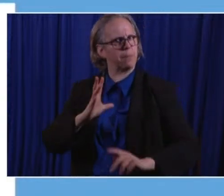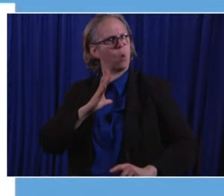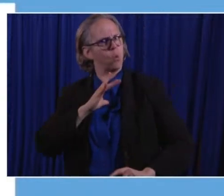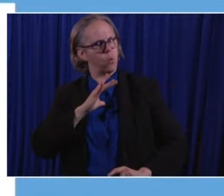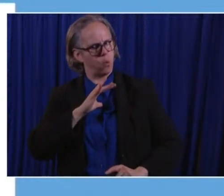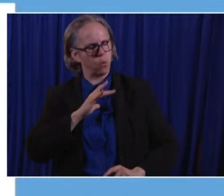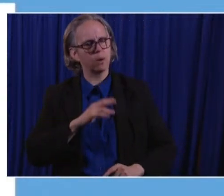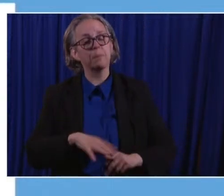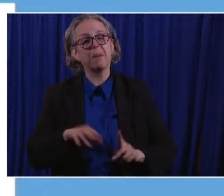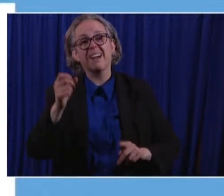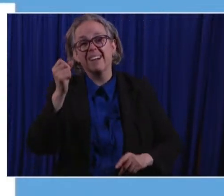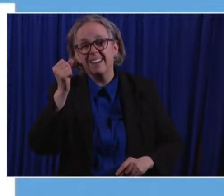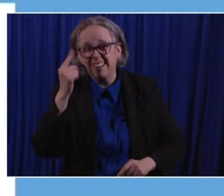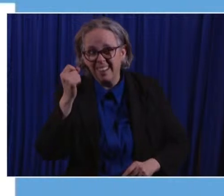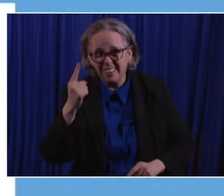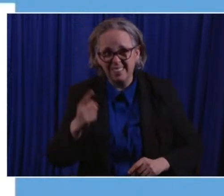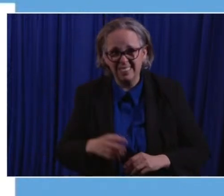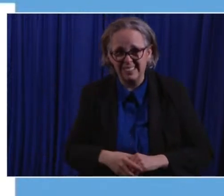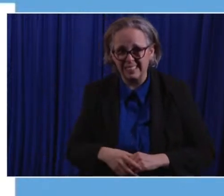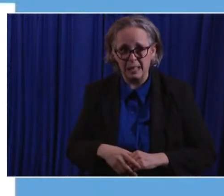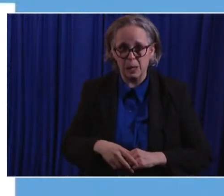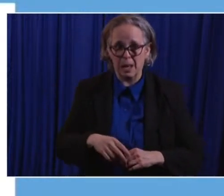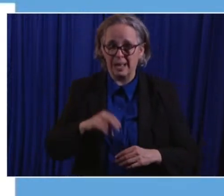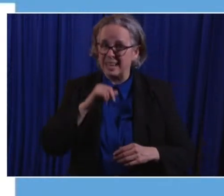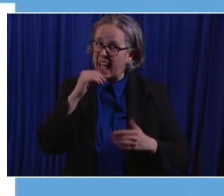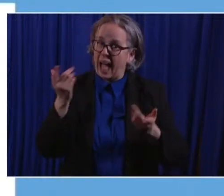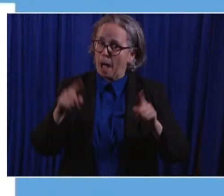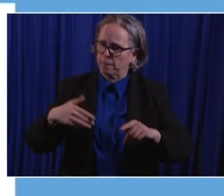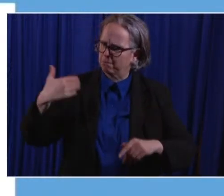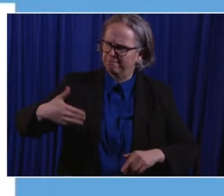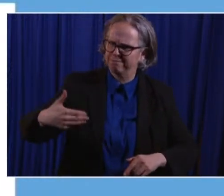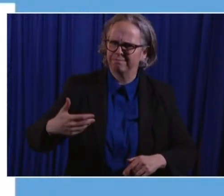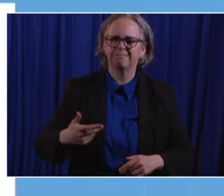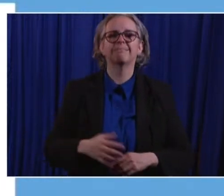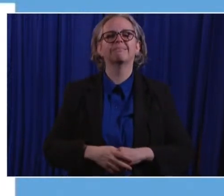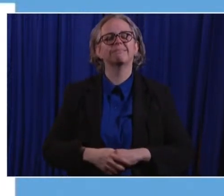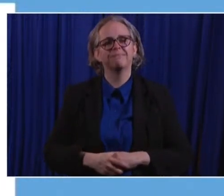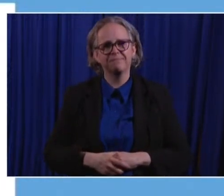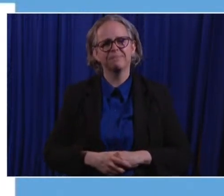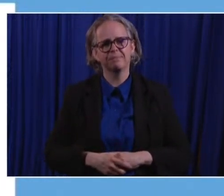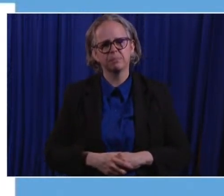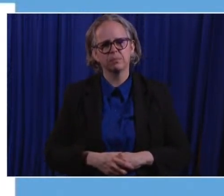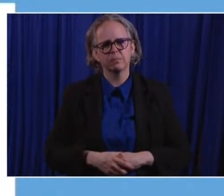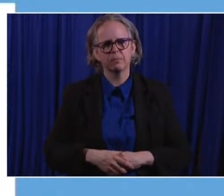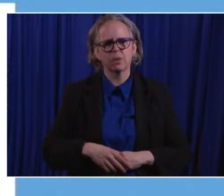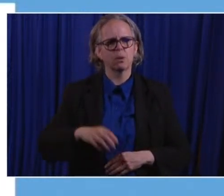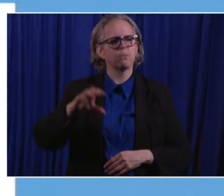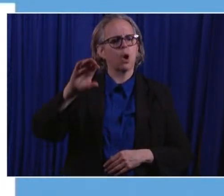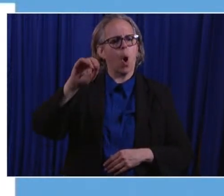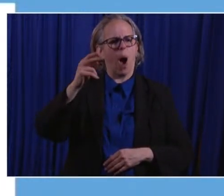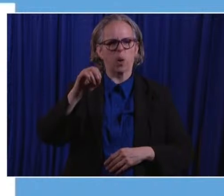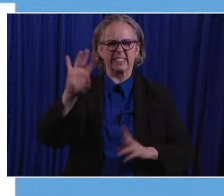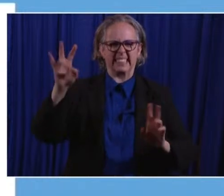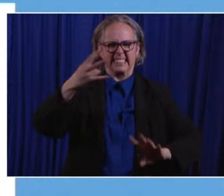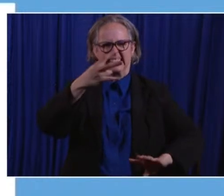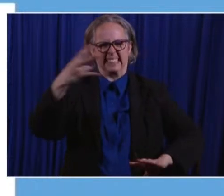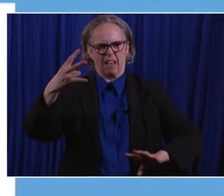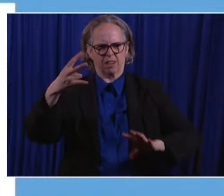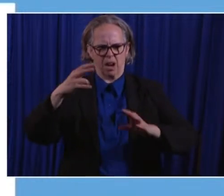the Midwest is not something we're seeing that dramatically. Ohio still being the seventh largest state in the